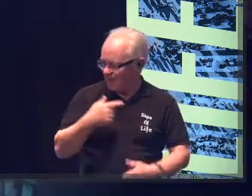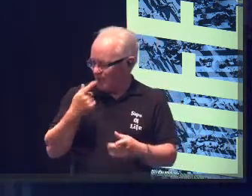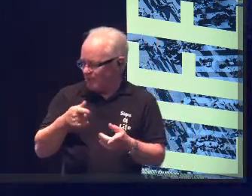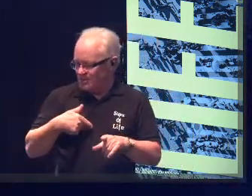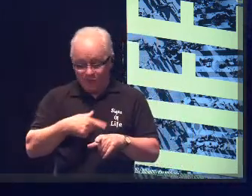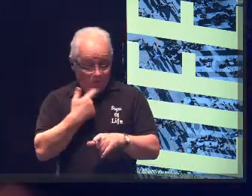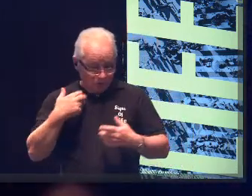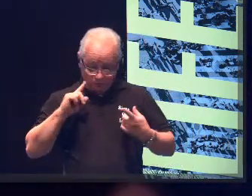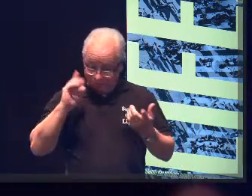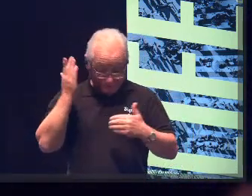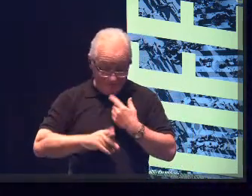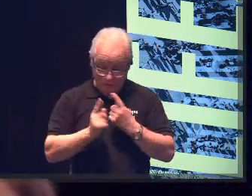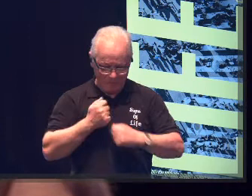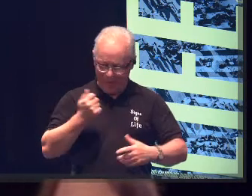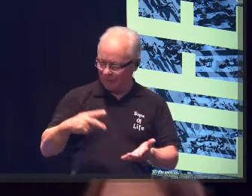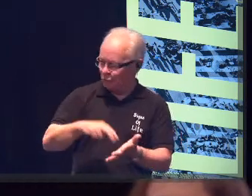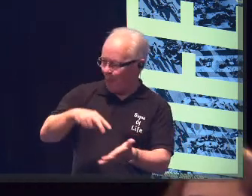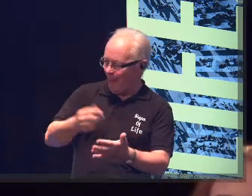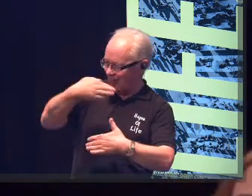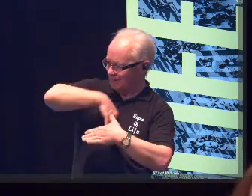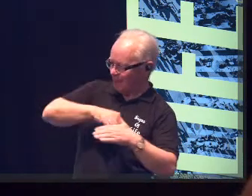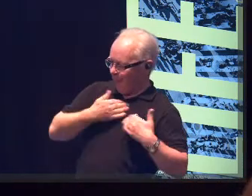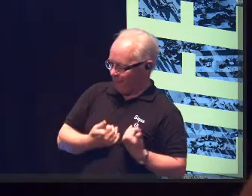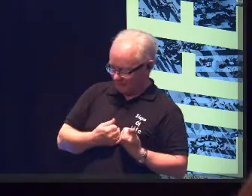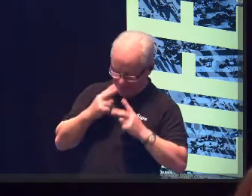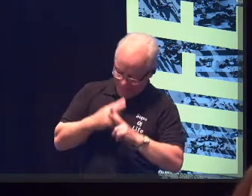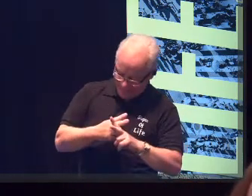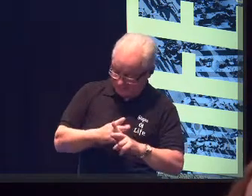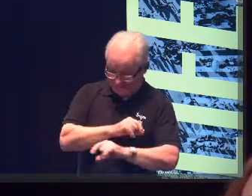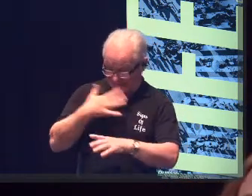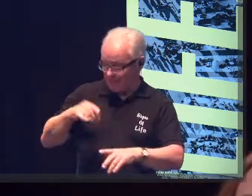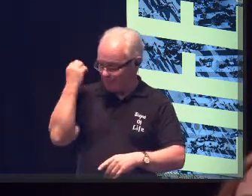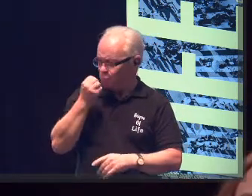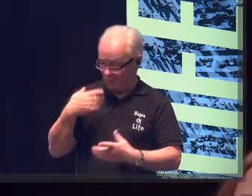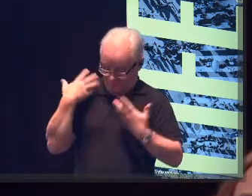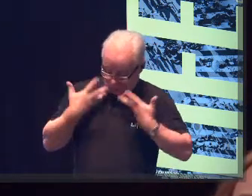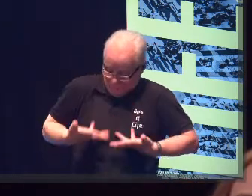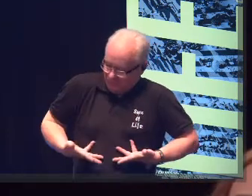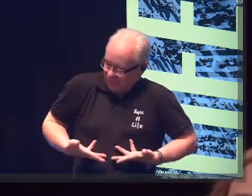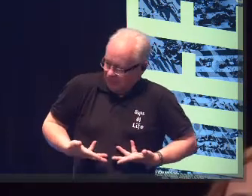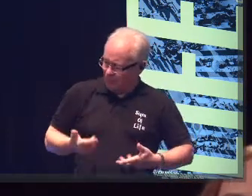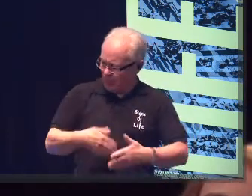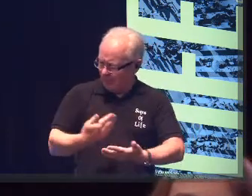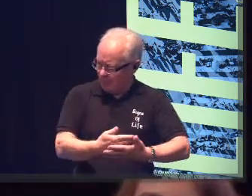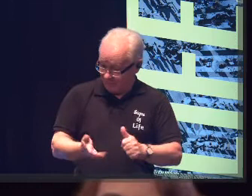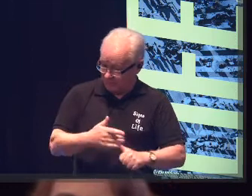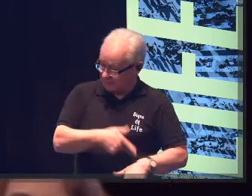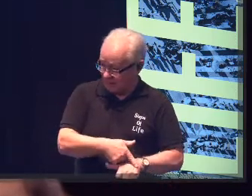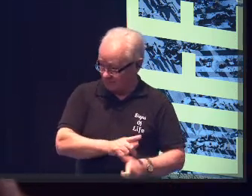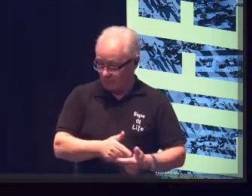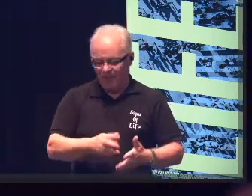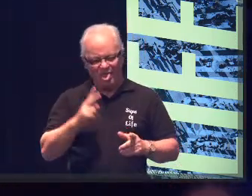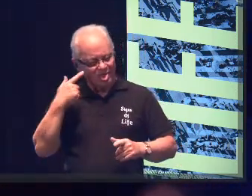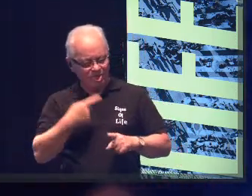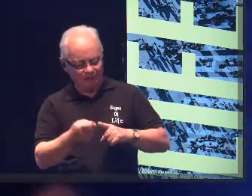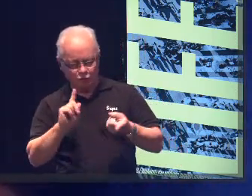the joy that was in me. It didn't change any of that stuff. And that's a picture of God, isn't it? Things might not go the way we think they're